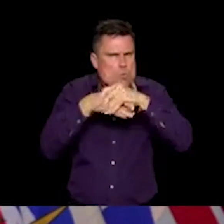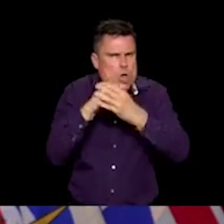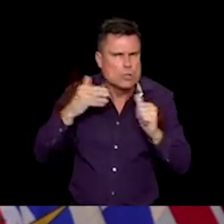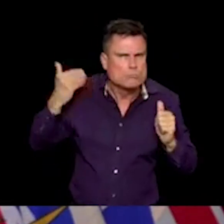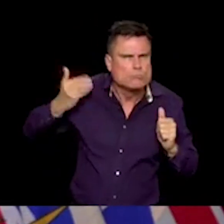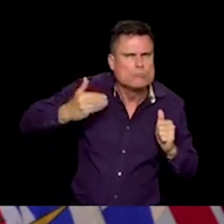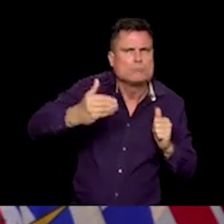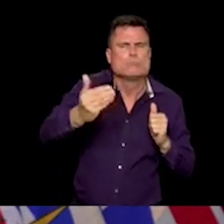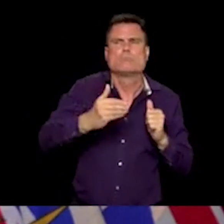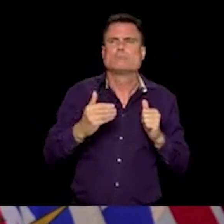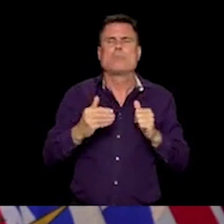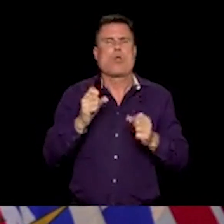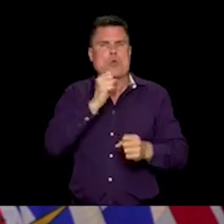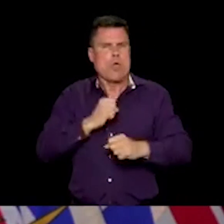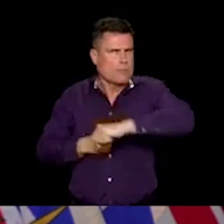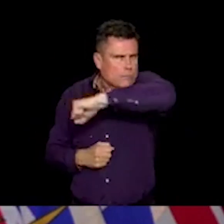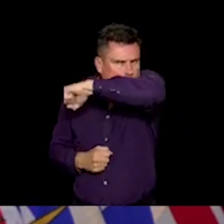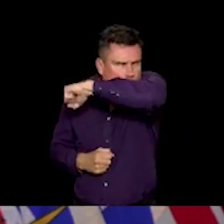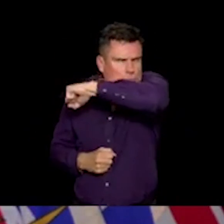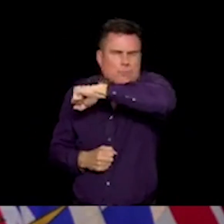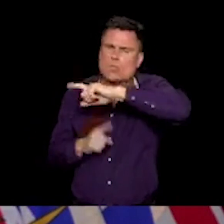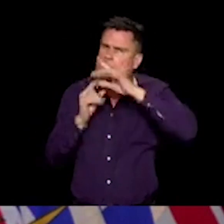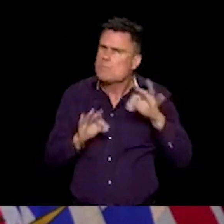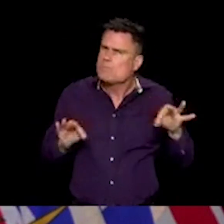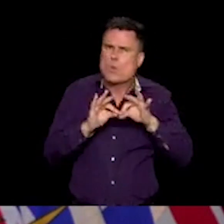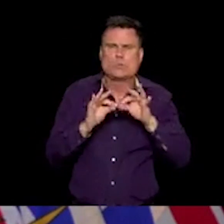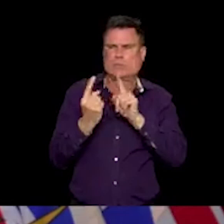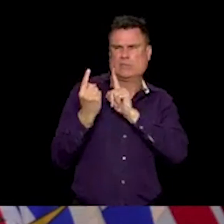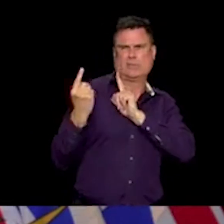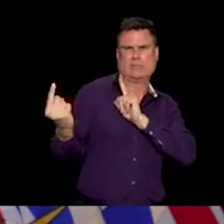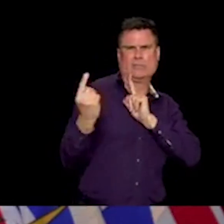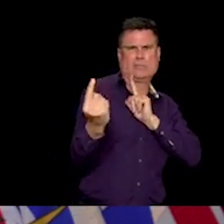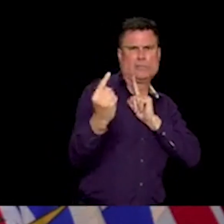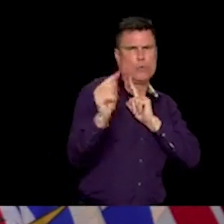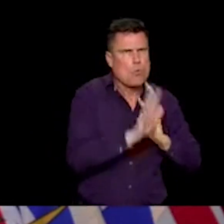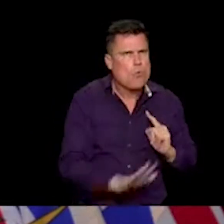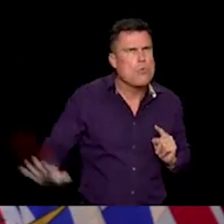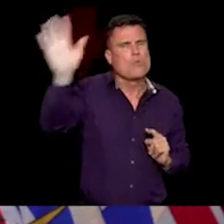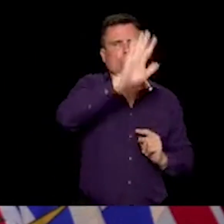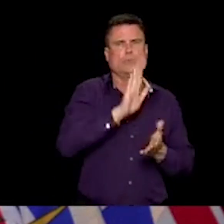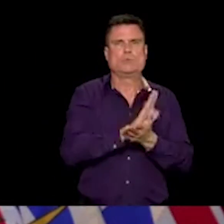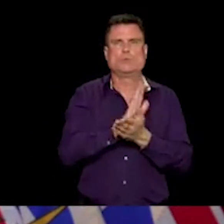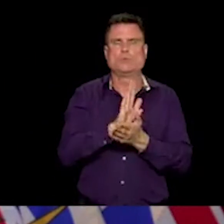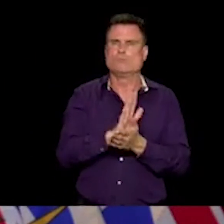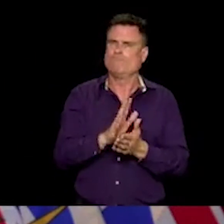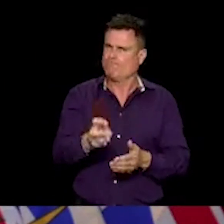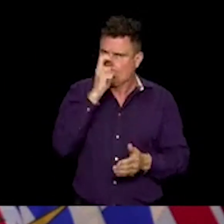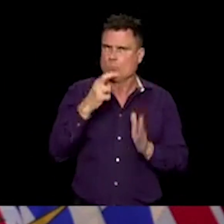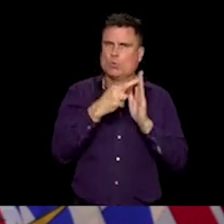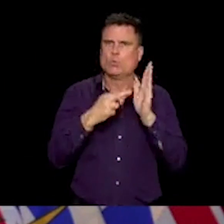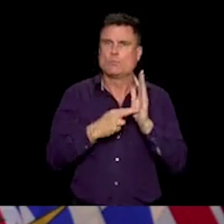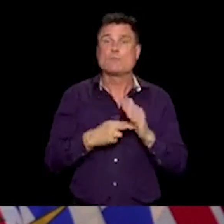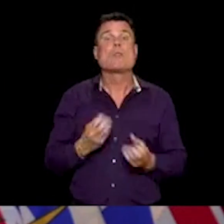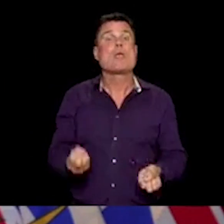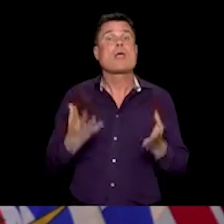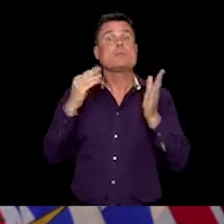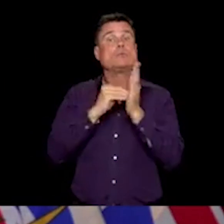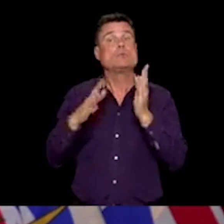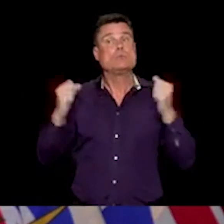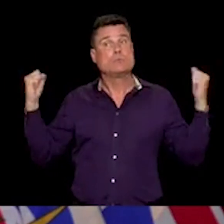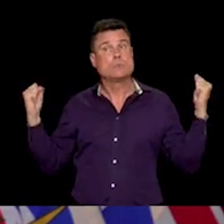and cautiousness, and I have confidence in the approach that we have developed for June. Schools will have strict